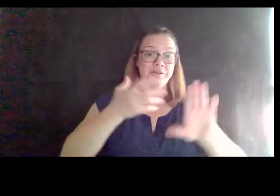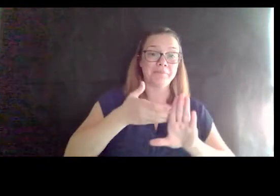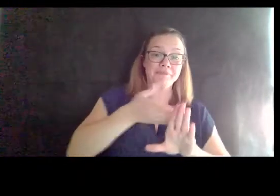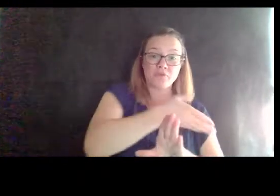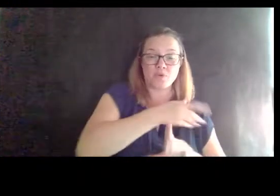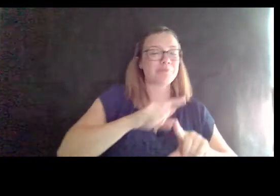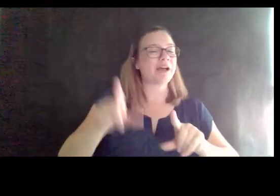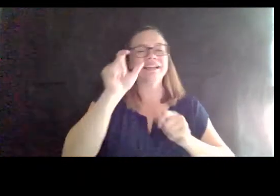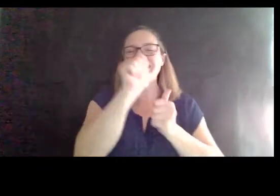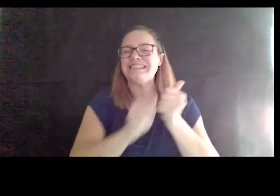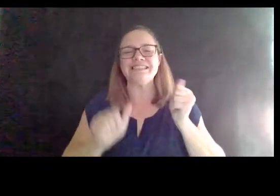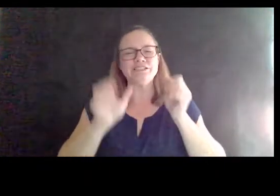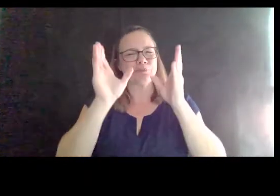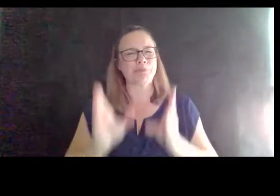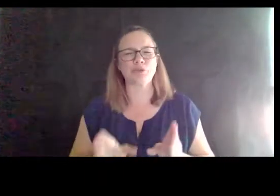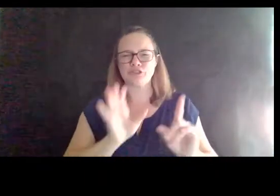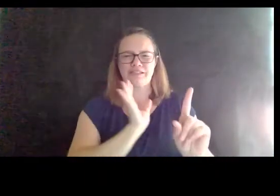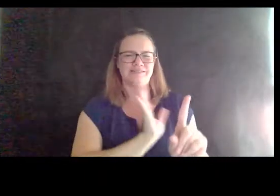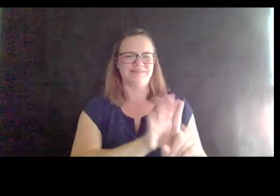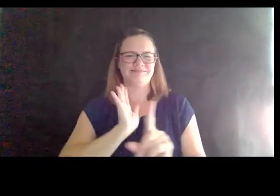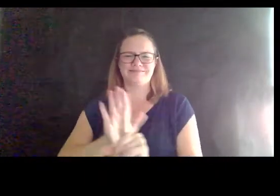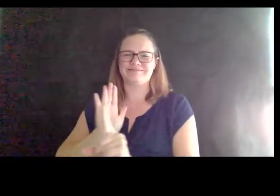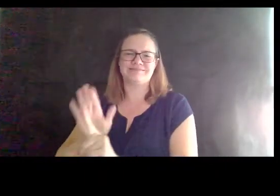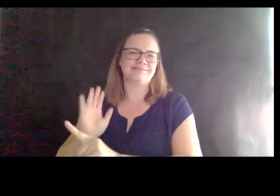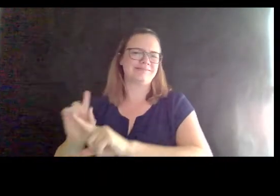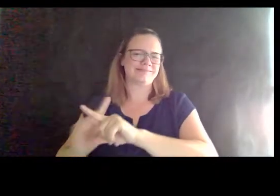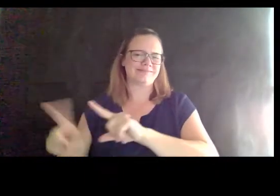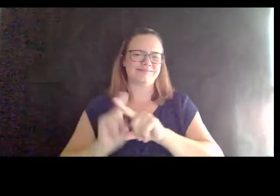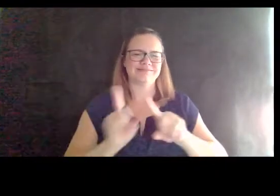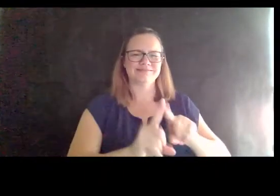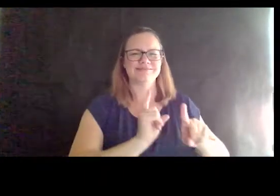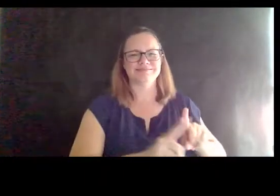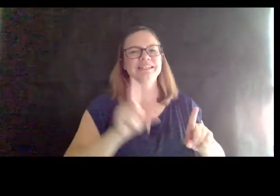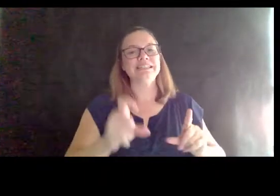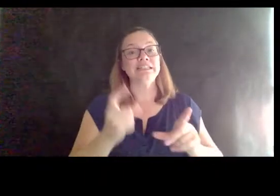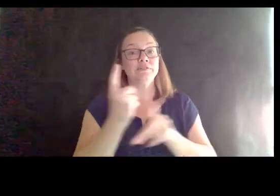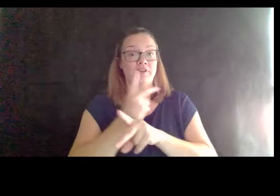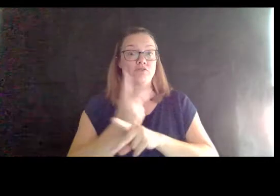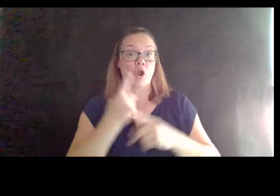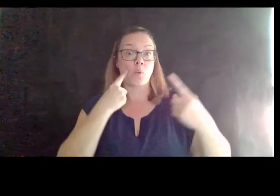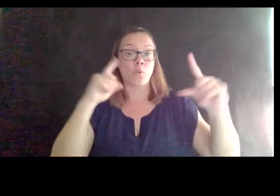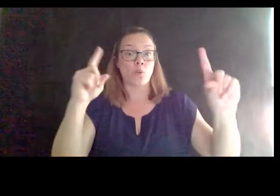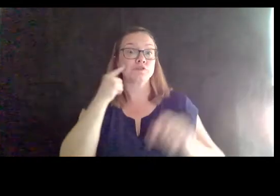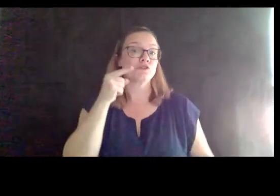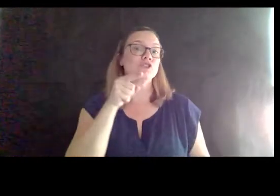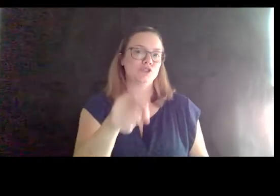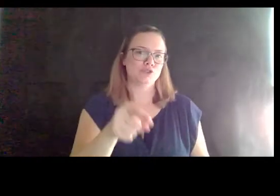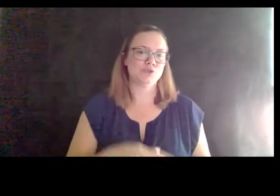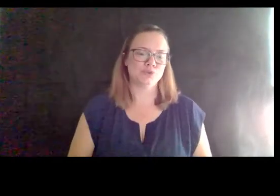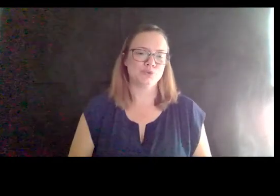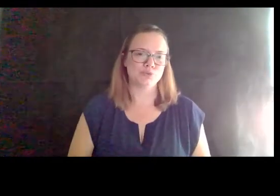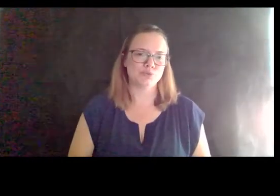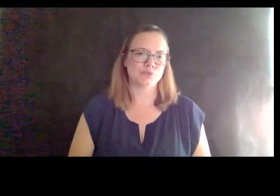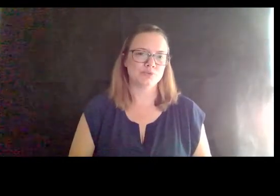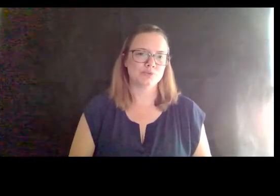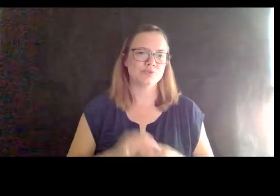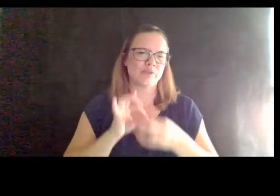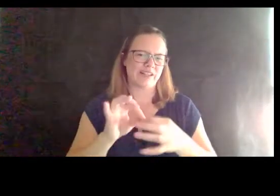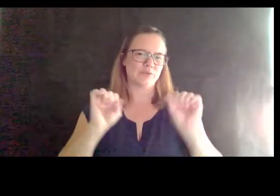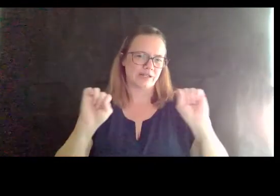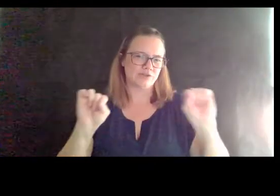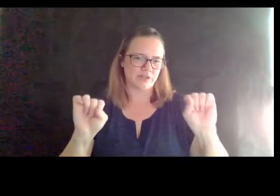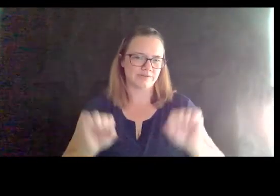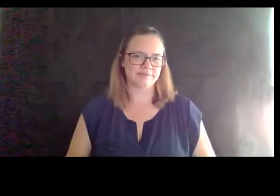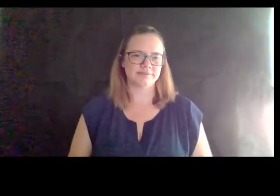differ from person to person. So it's really finding out what works best for you as opposed to your exercise cycle.